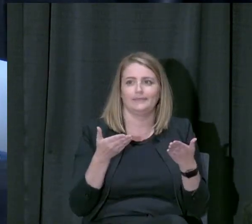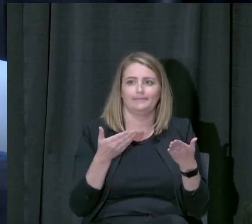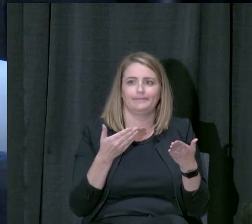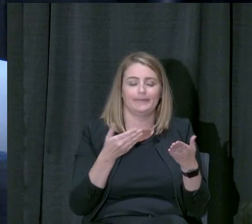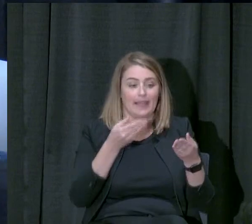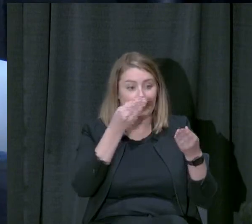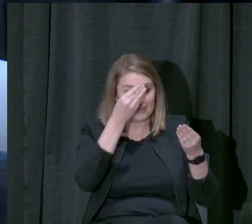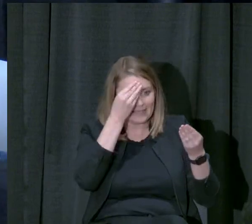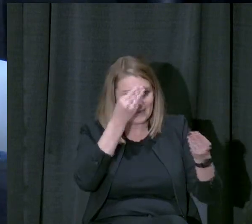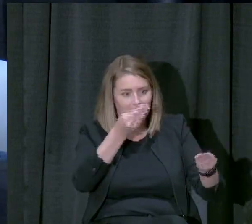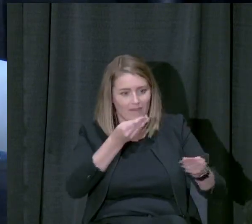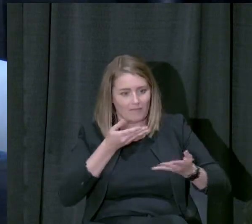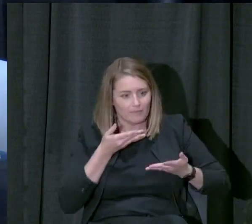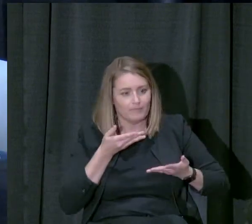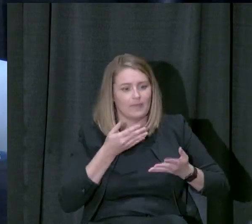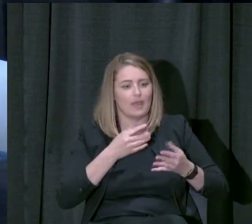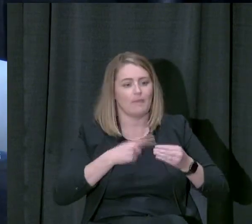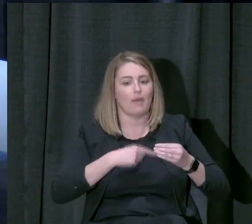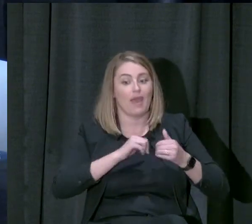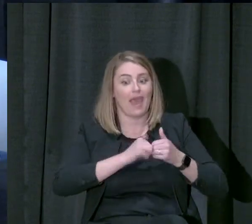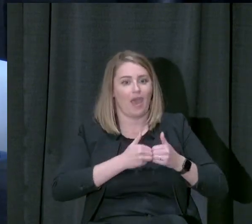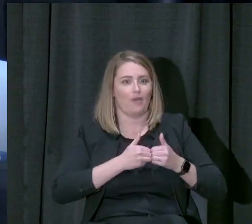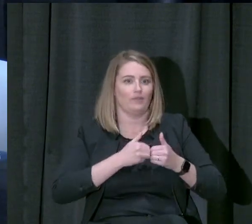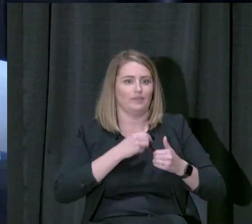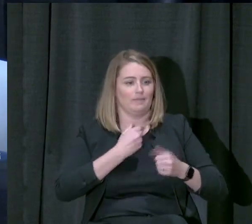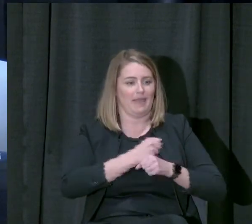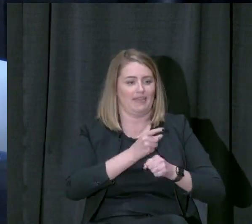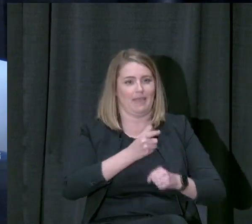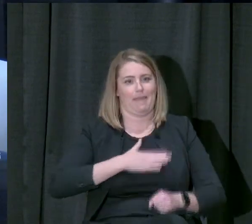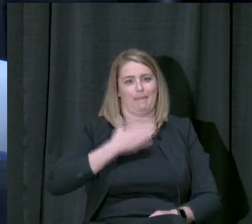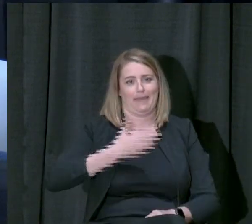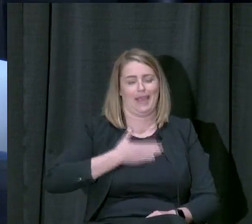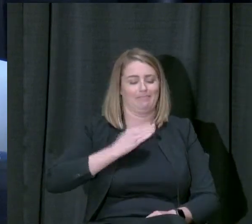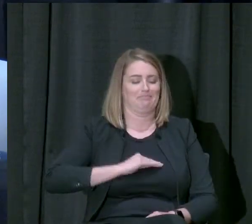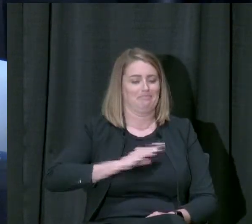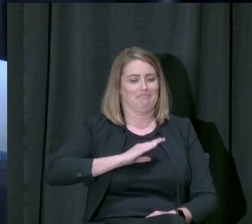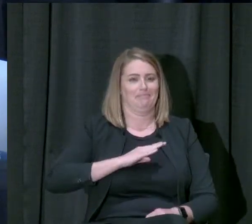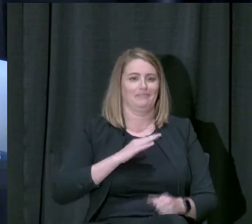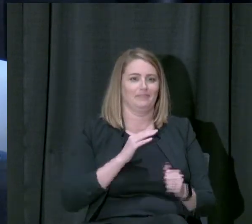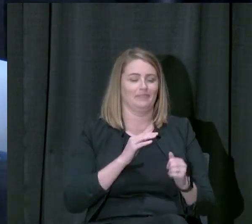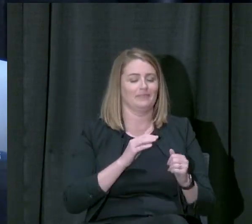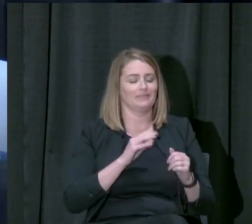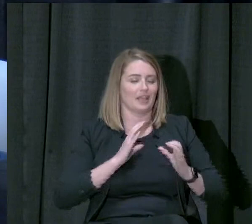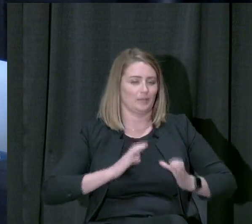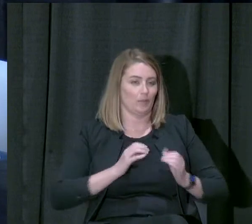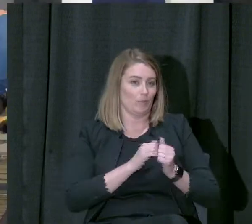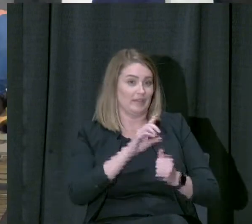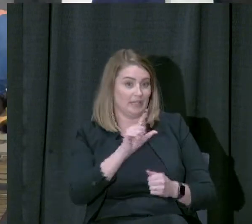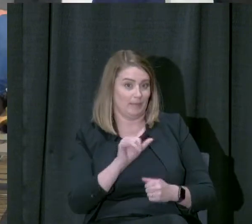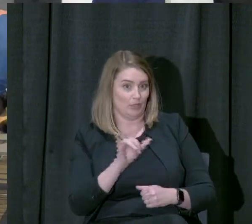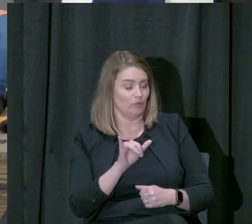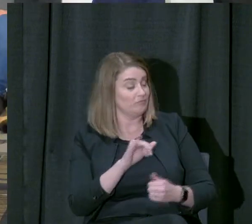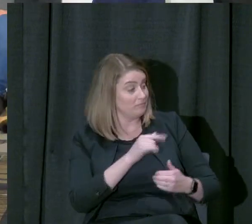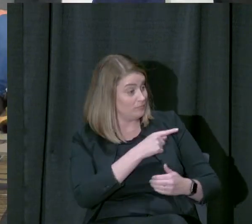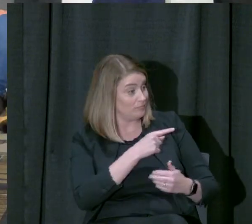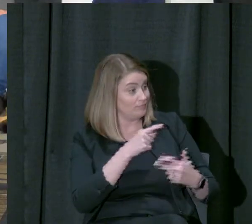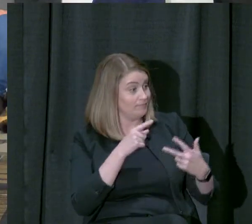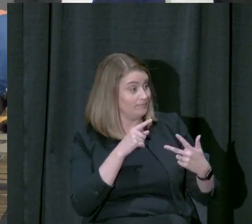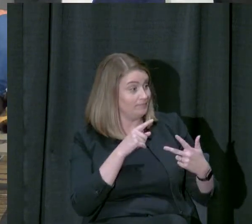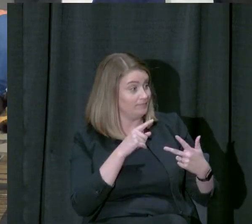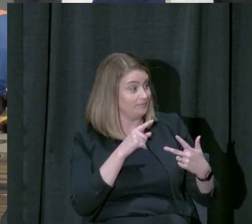us the information about how to delight our customers with disabilities? Why don't you start us off on that one,